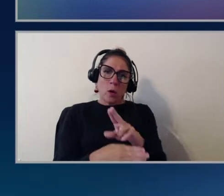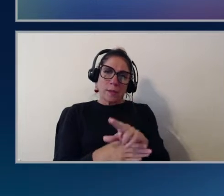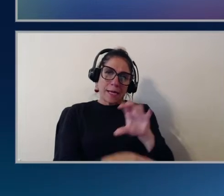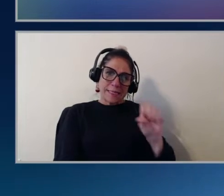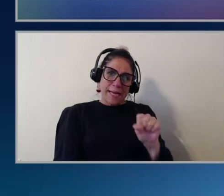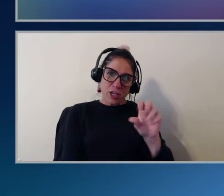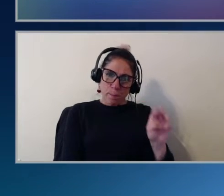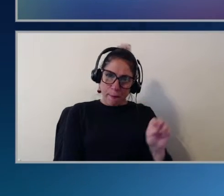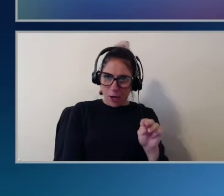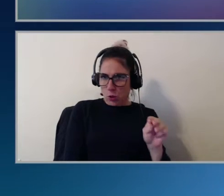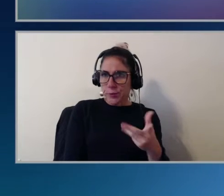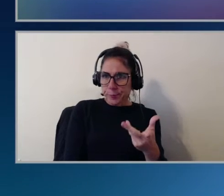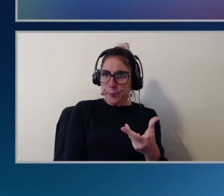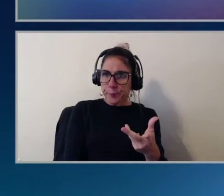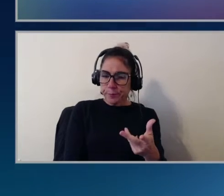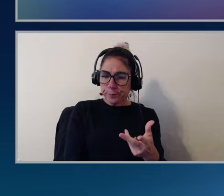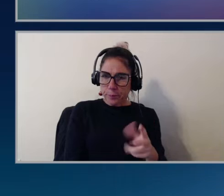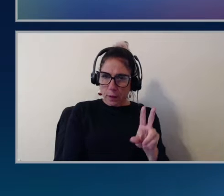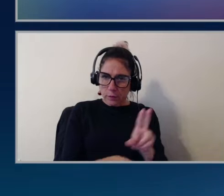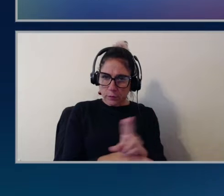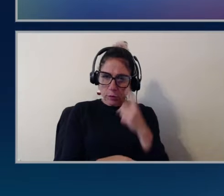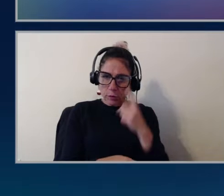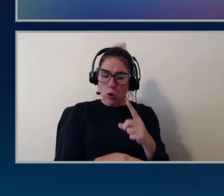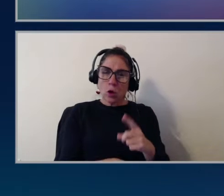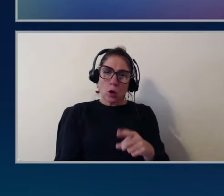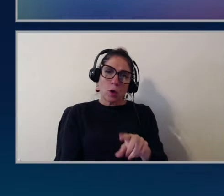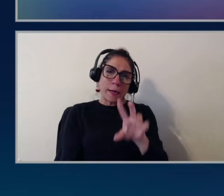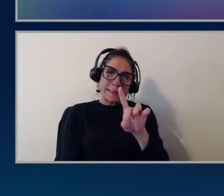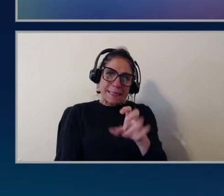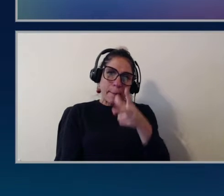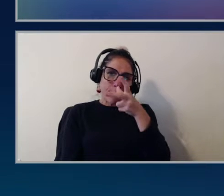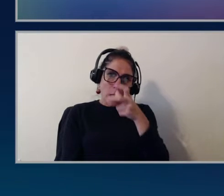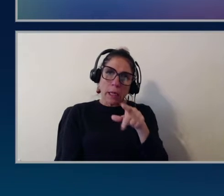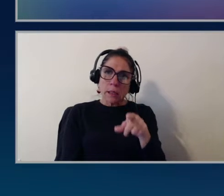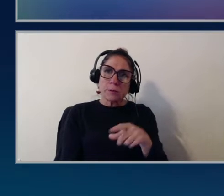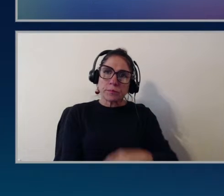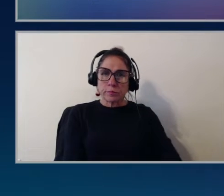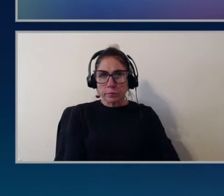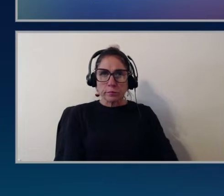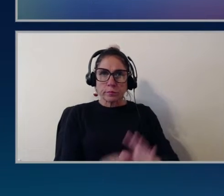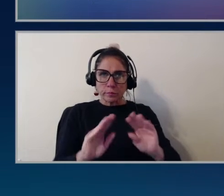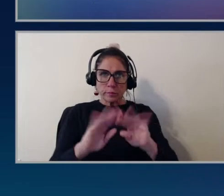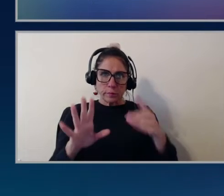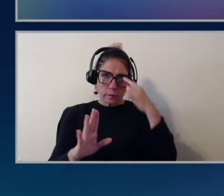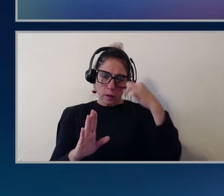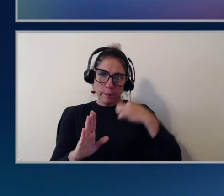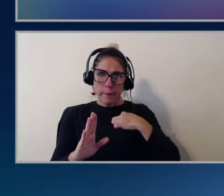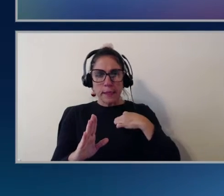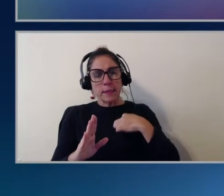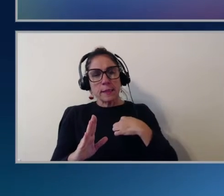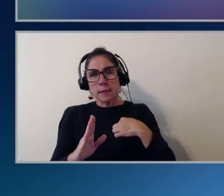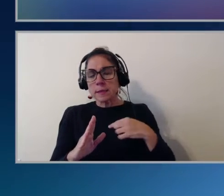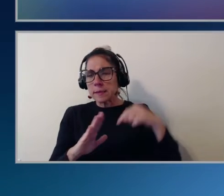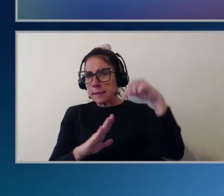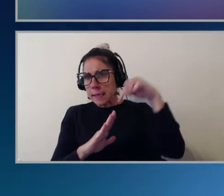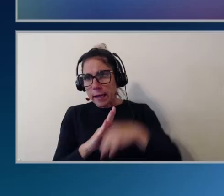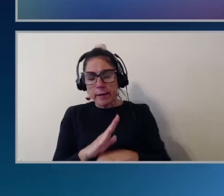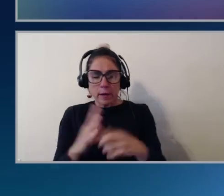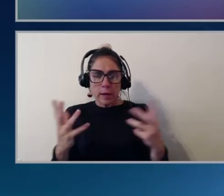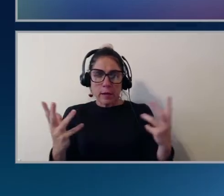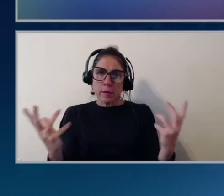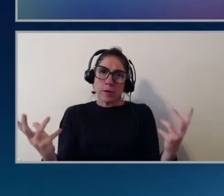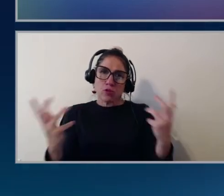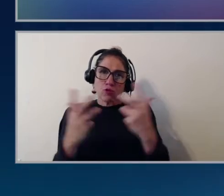variables, which, again, useful for debugging. Yeah. I think Okay. what's become clear to me is that the deep extensibility from day one. You're integrating with Hugging Face